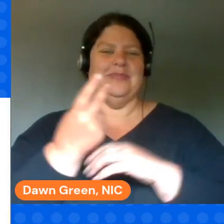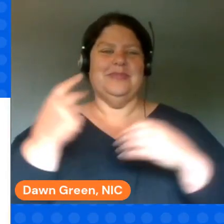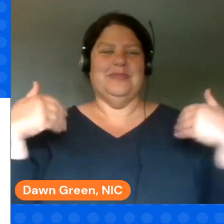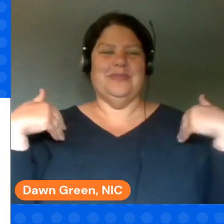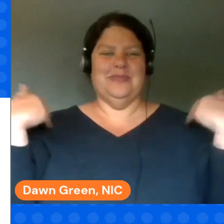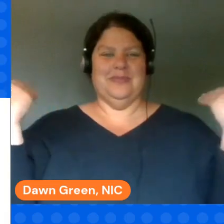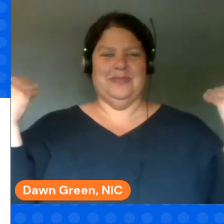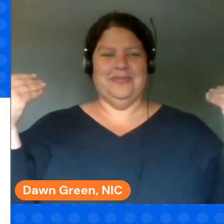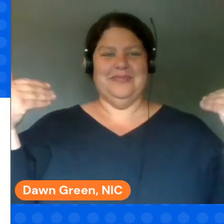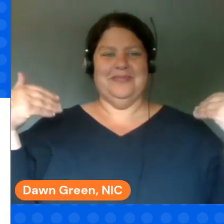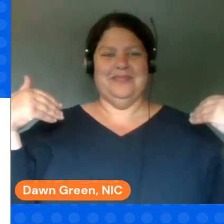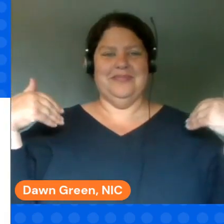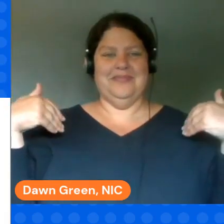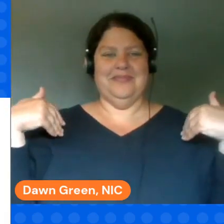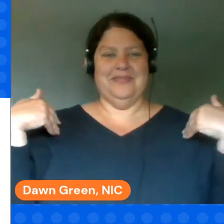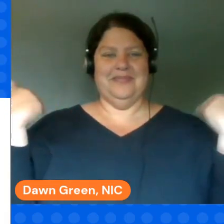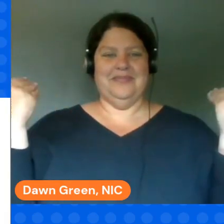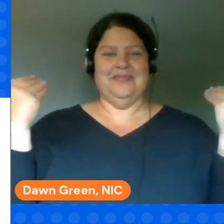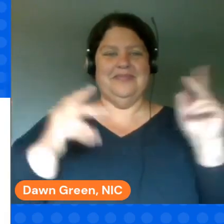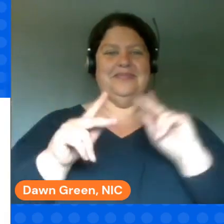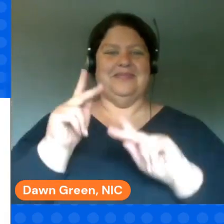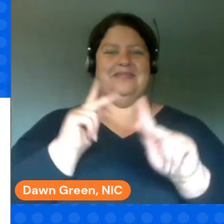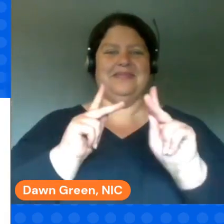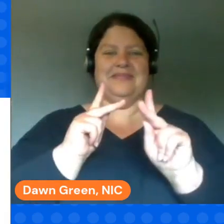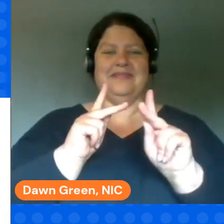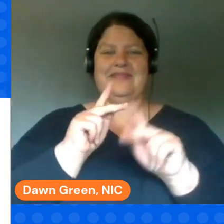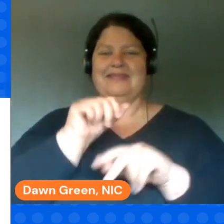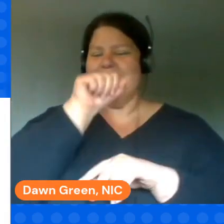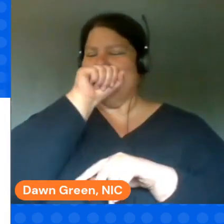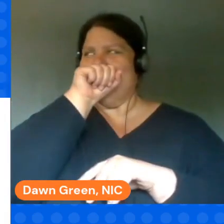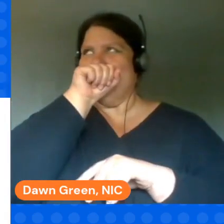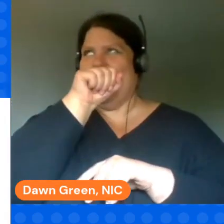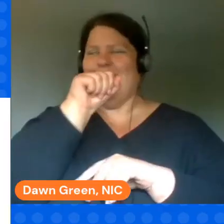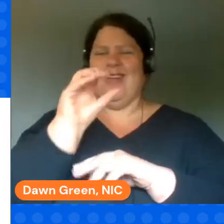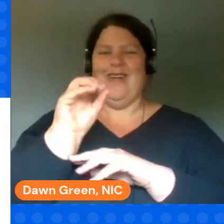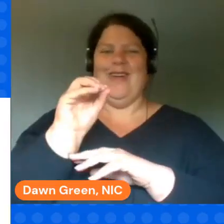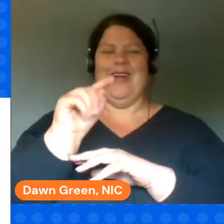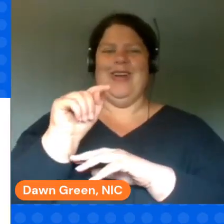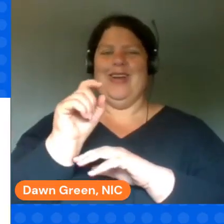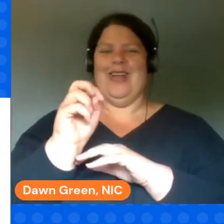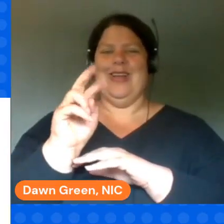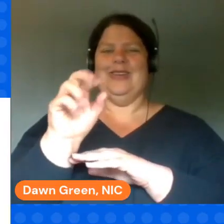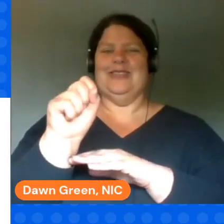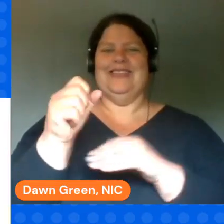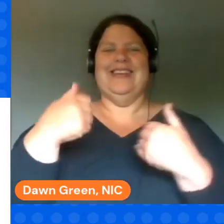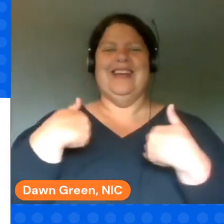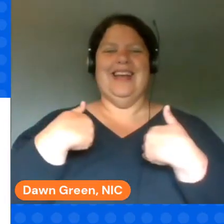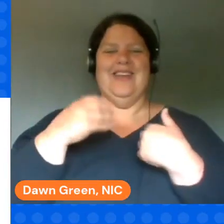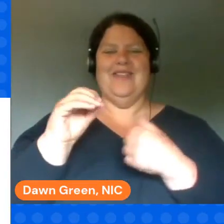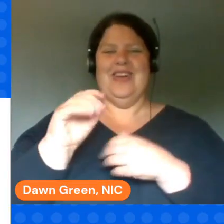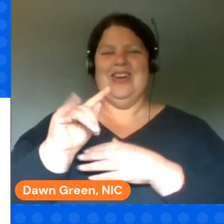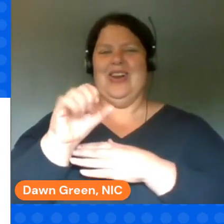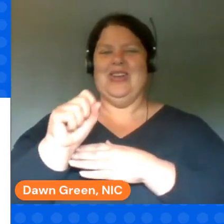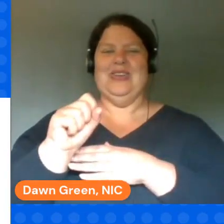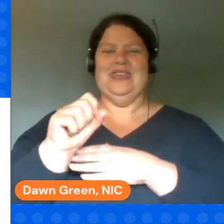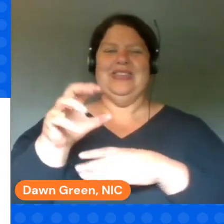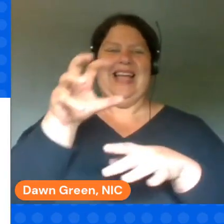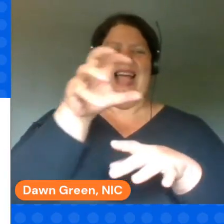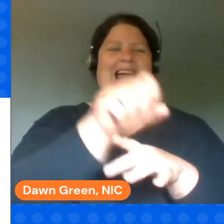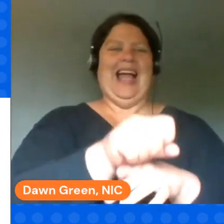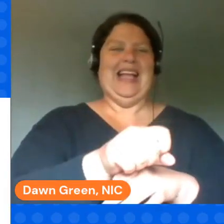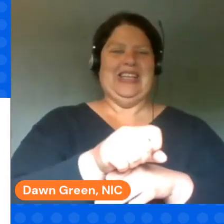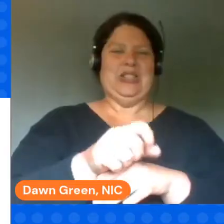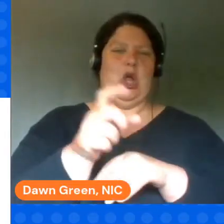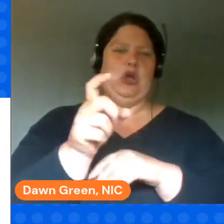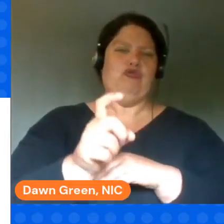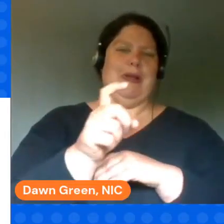people. She loves otters, and she had otters catching shrimp and apologizing to